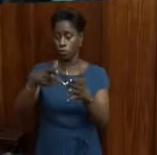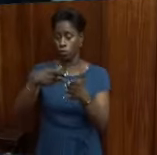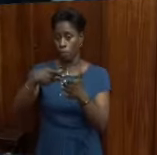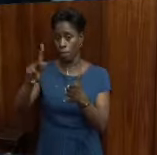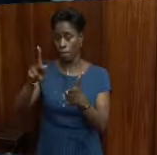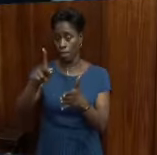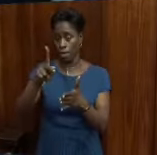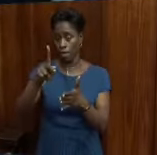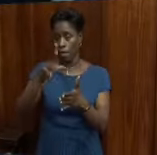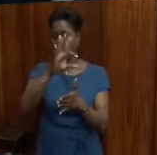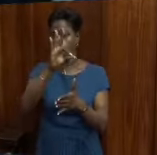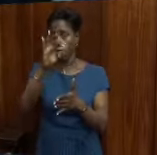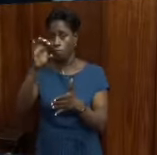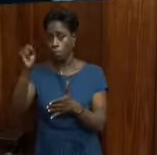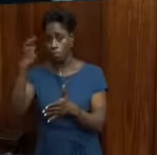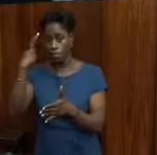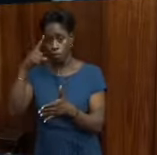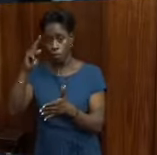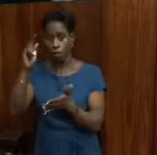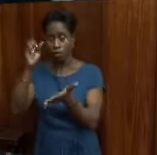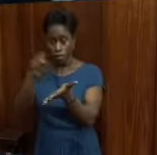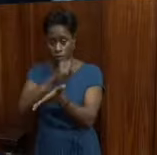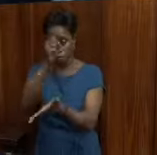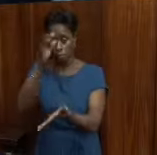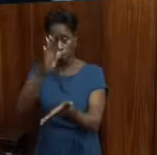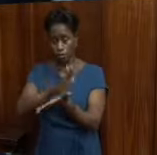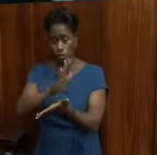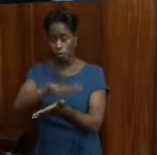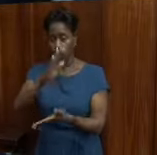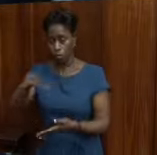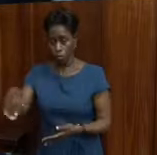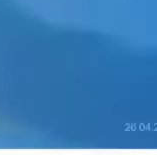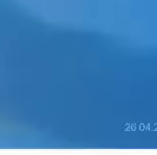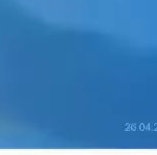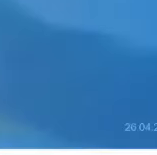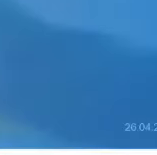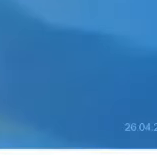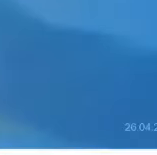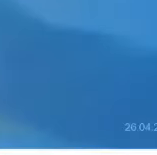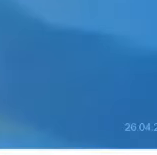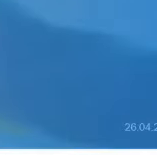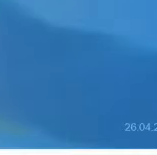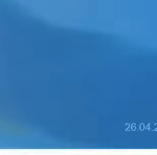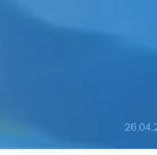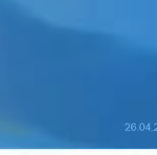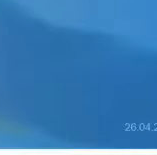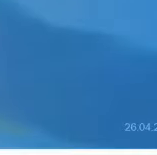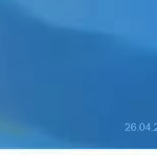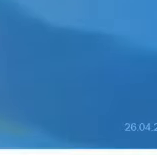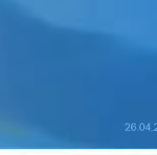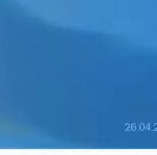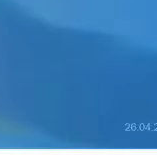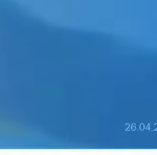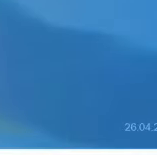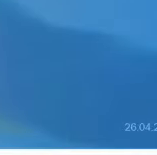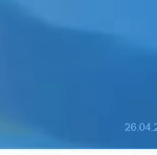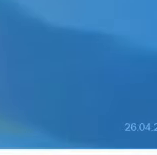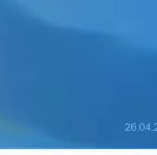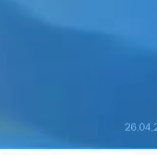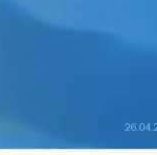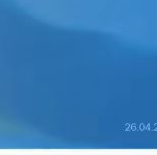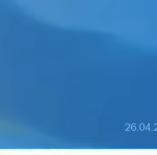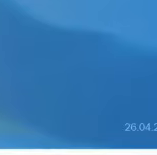all secondary school students and will absorb the cost of CXC examination fees for English and mathematics for